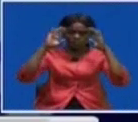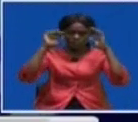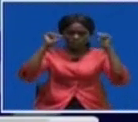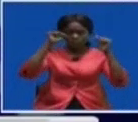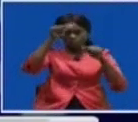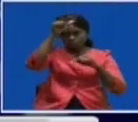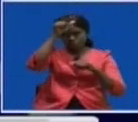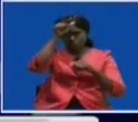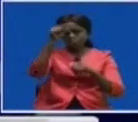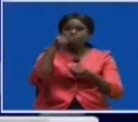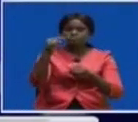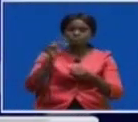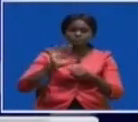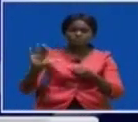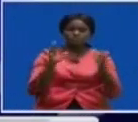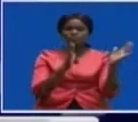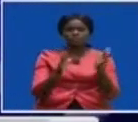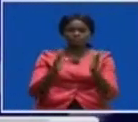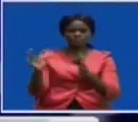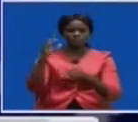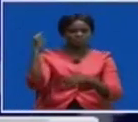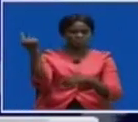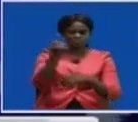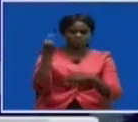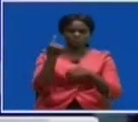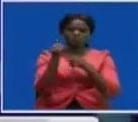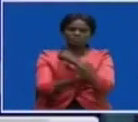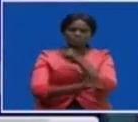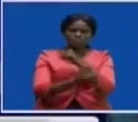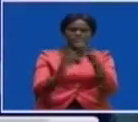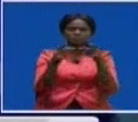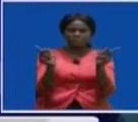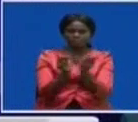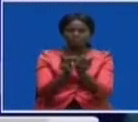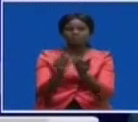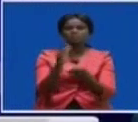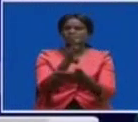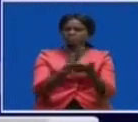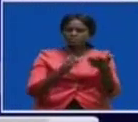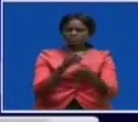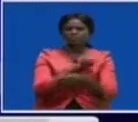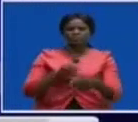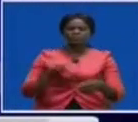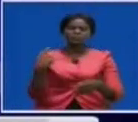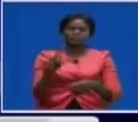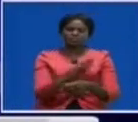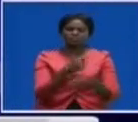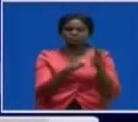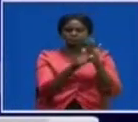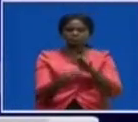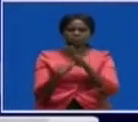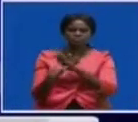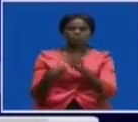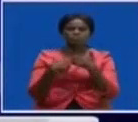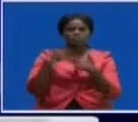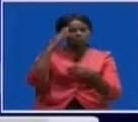President Edgar Lungu says his desire to develop all parts of the country is being hampered by some members of parliament that choose not to work with